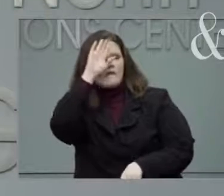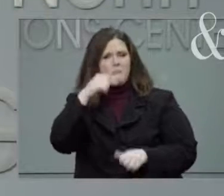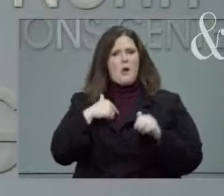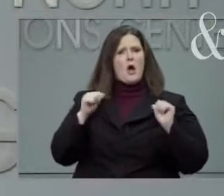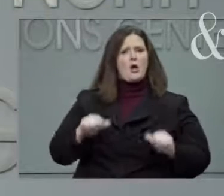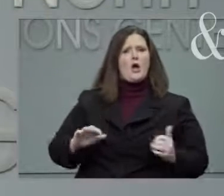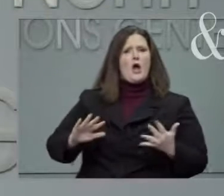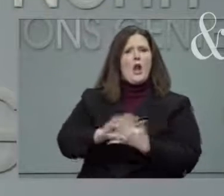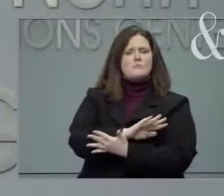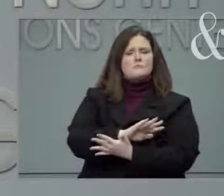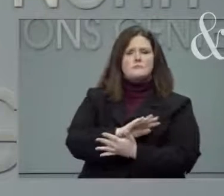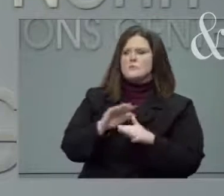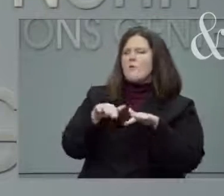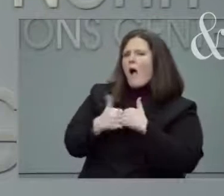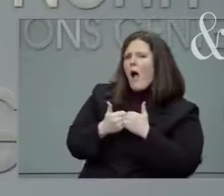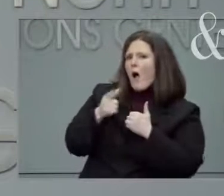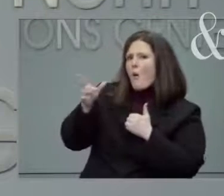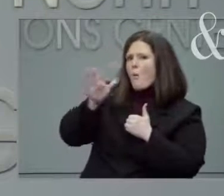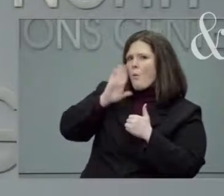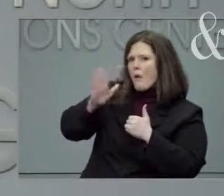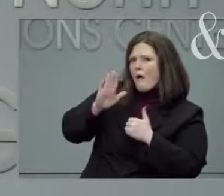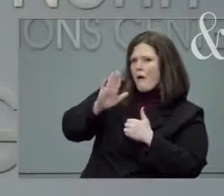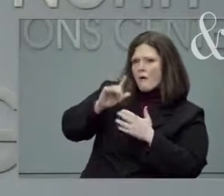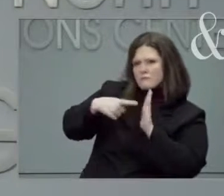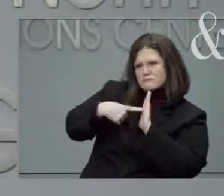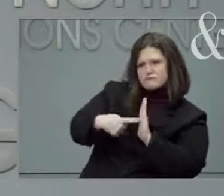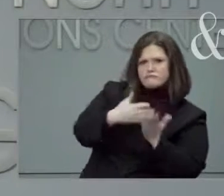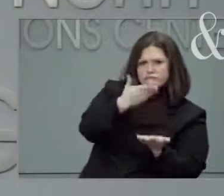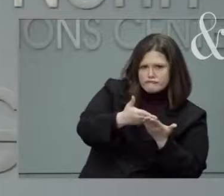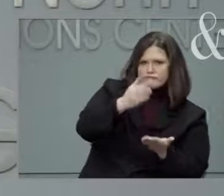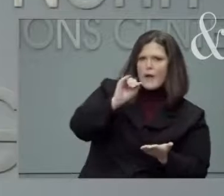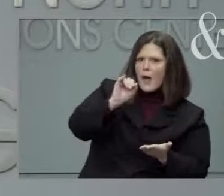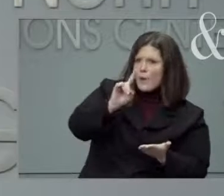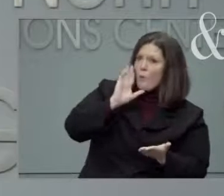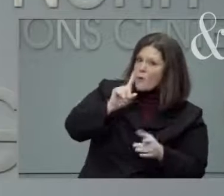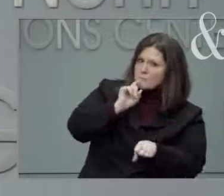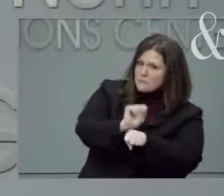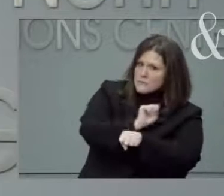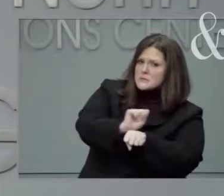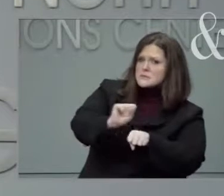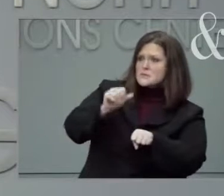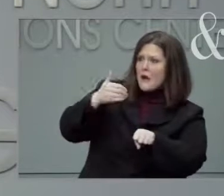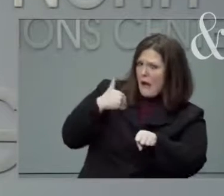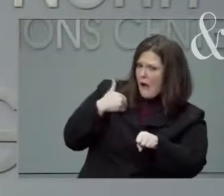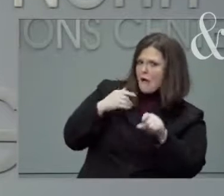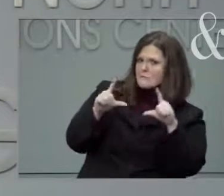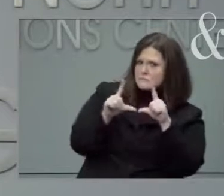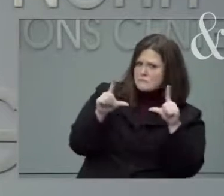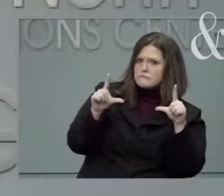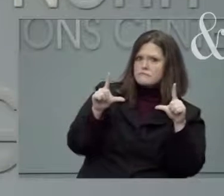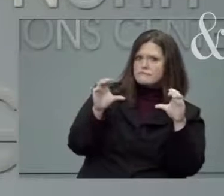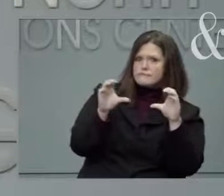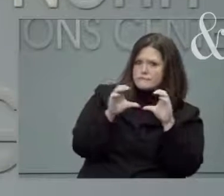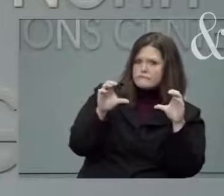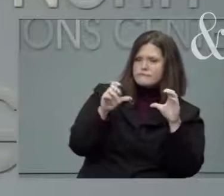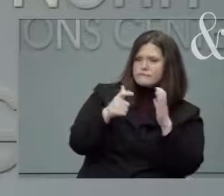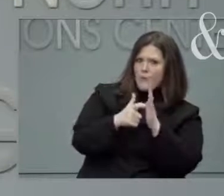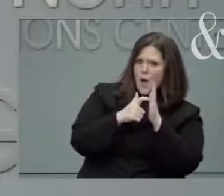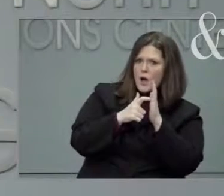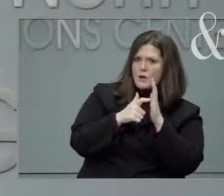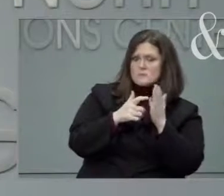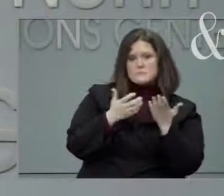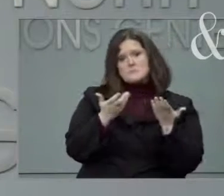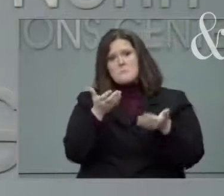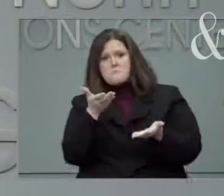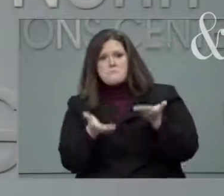still of the appointment making process for those who are 65 and up. Is it possible that a teacher would be able to get an